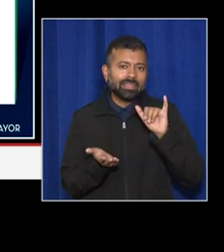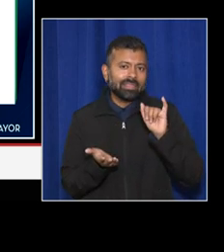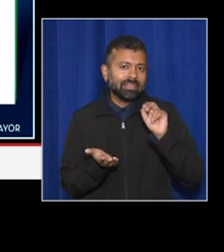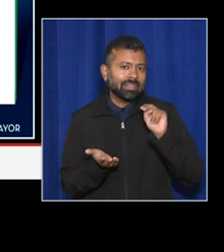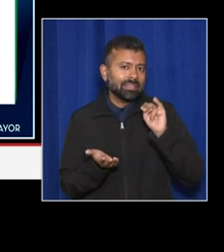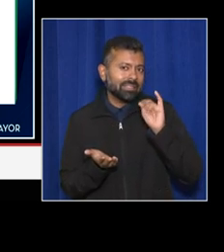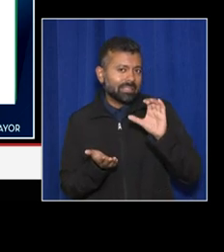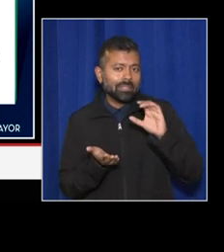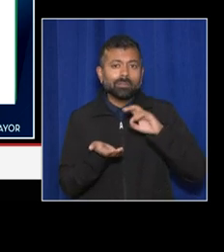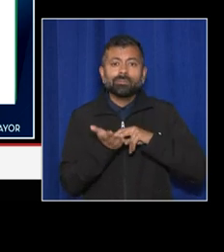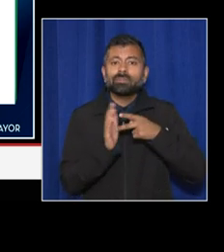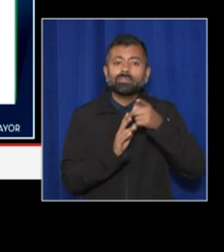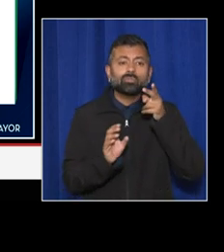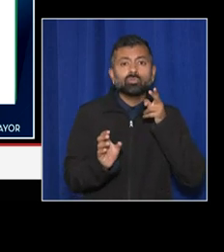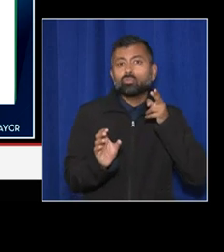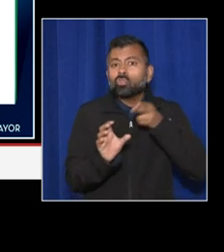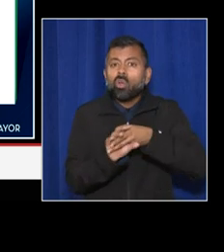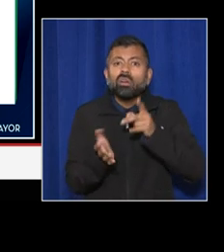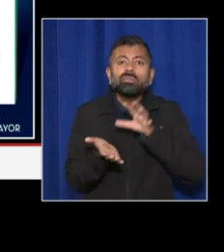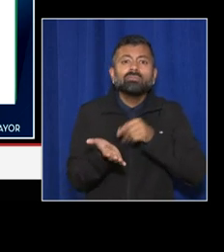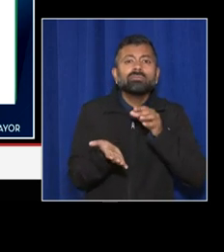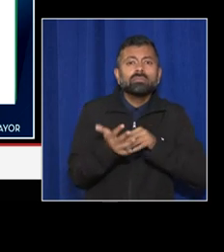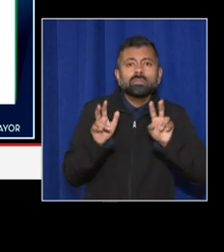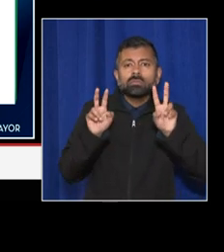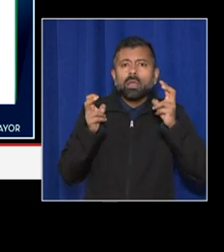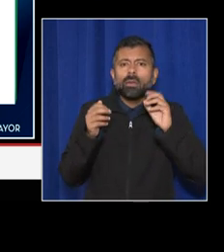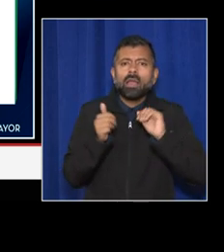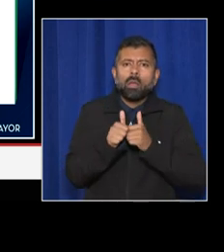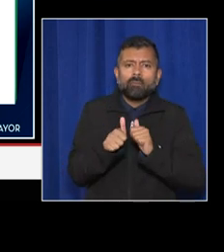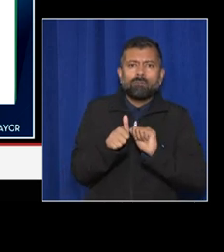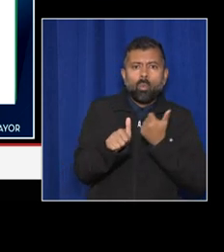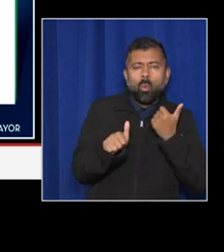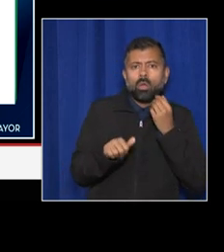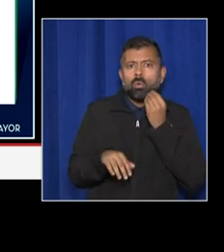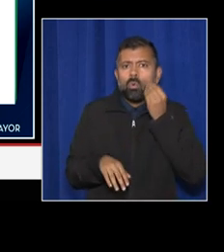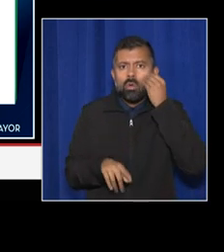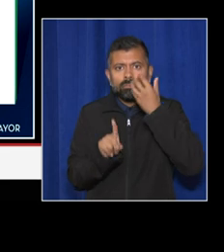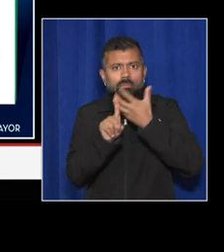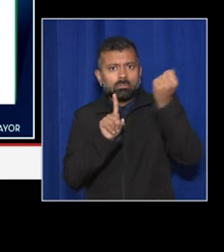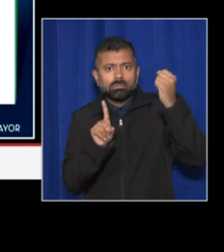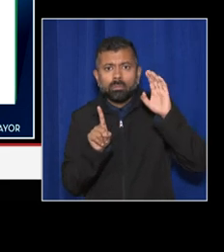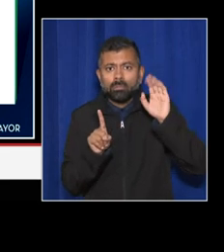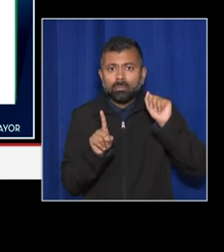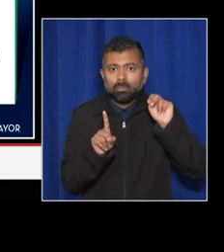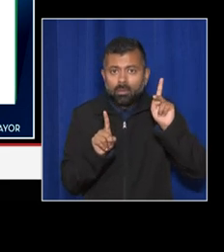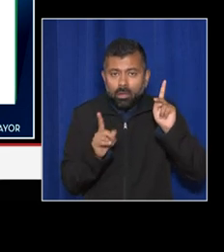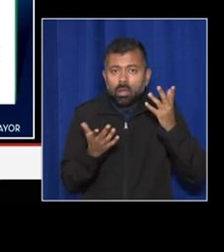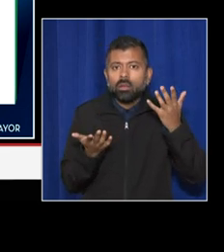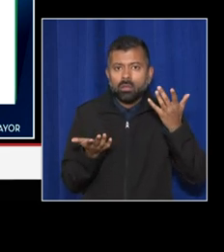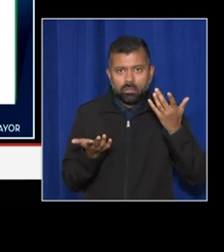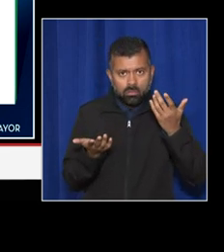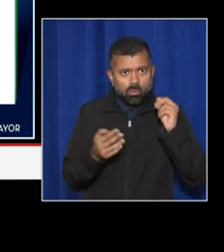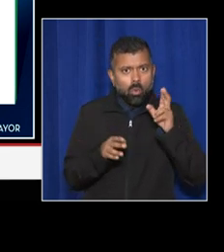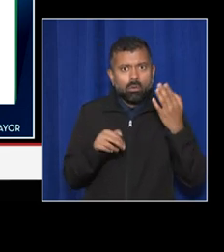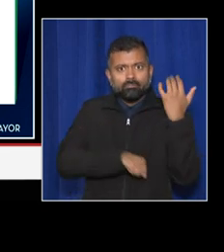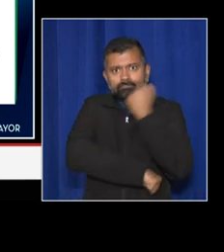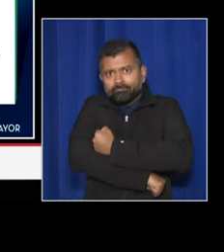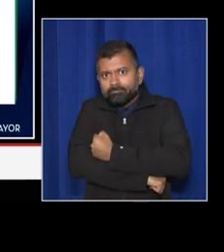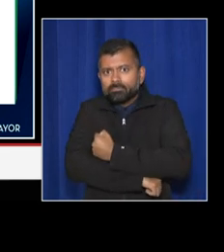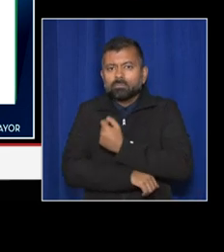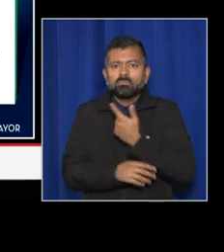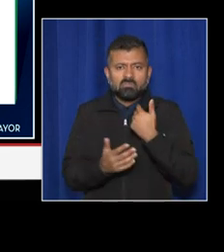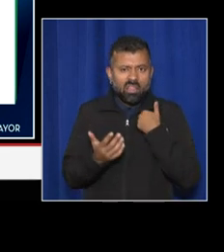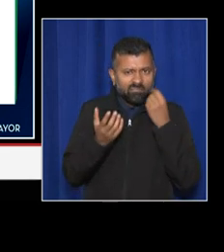what prevention tools that are available and accessible to them. Second, you should sign up for a